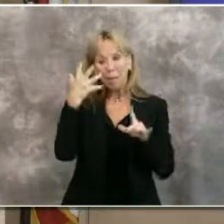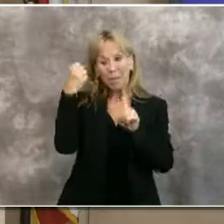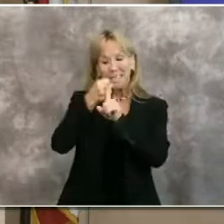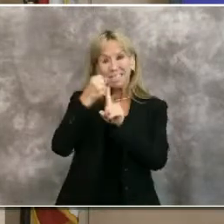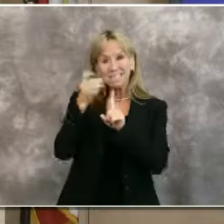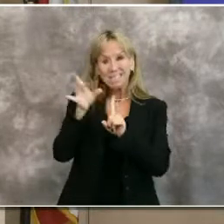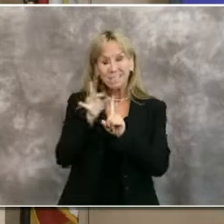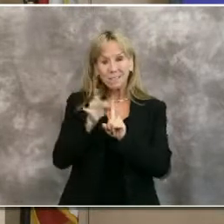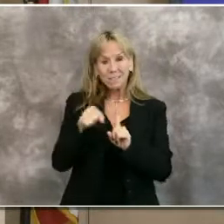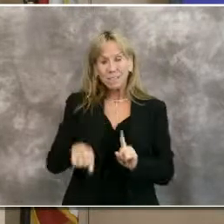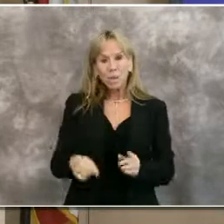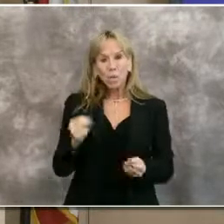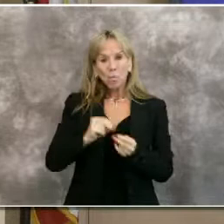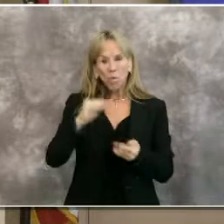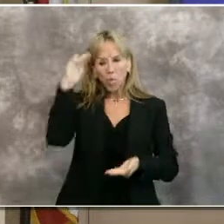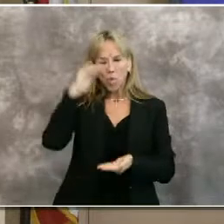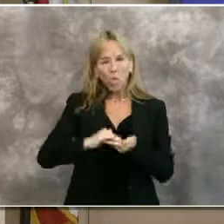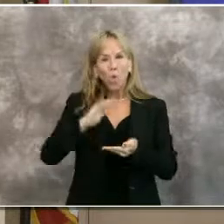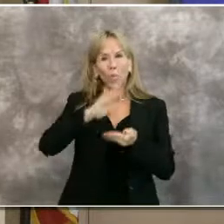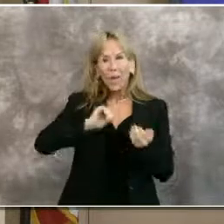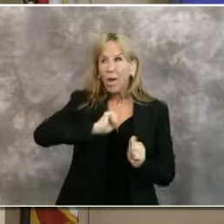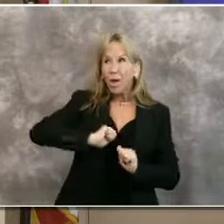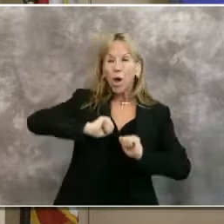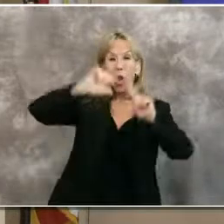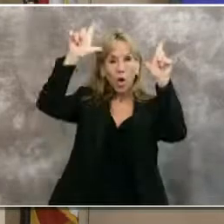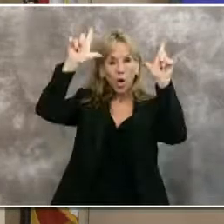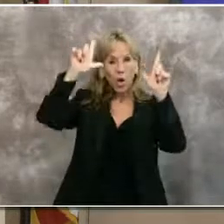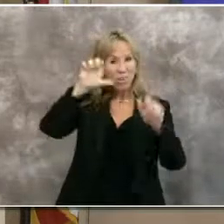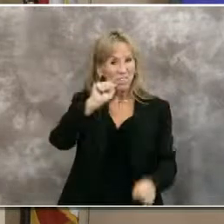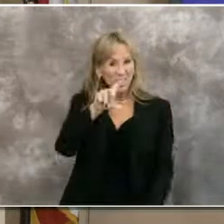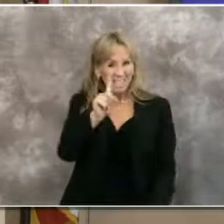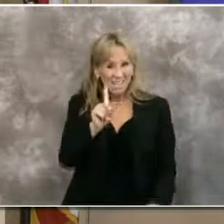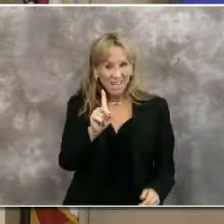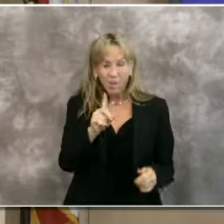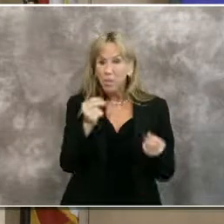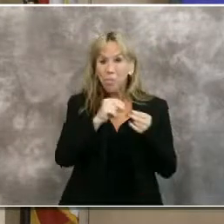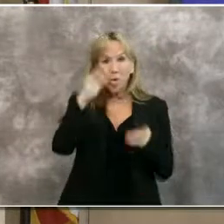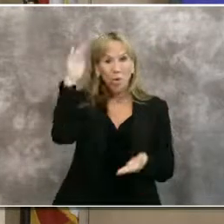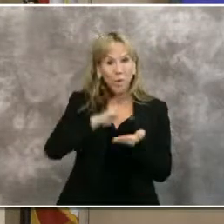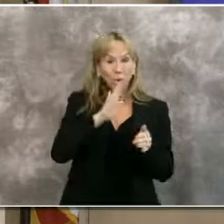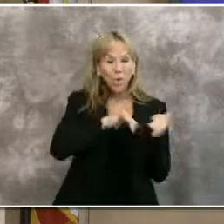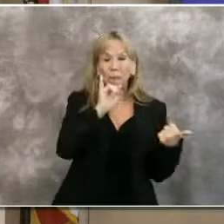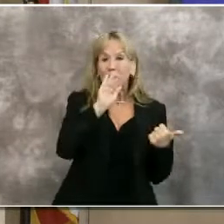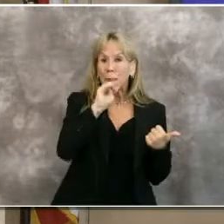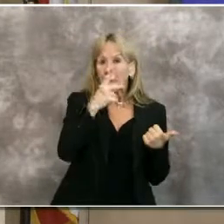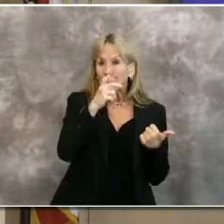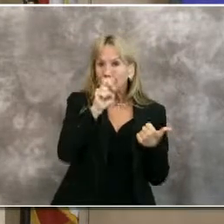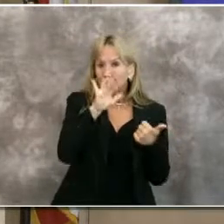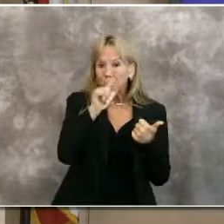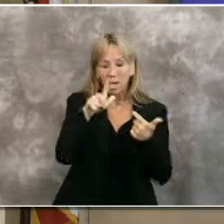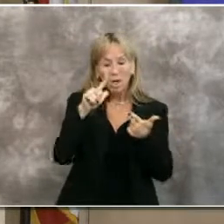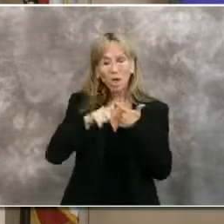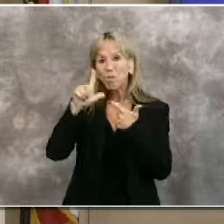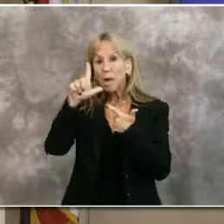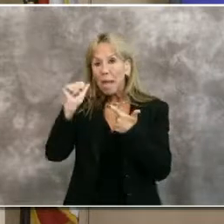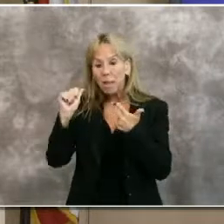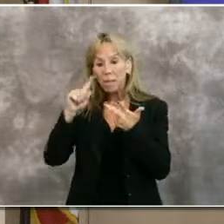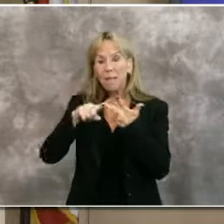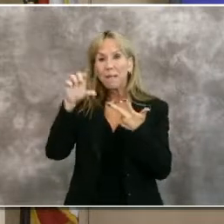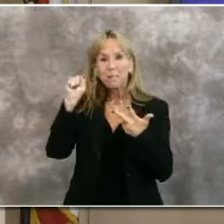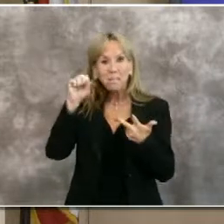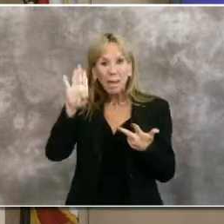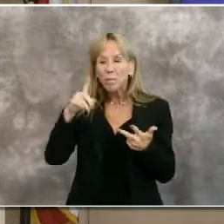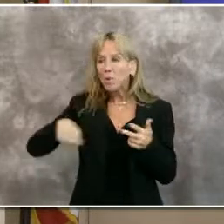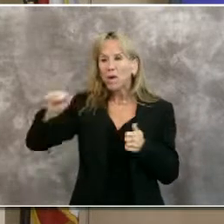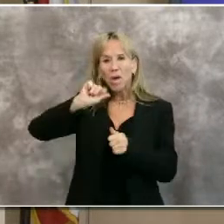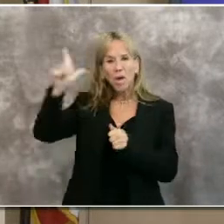actually any other county in Southern California. Imperial, Orange, Riverside, LA, and San Bernardino all have higher rates than we